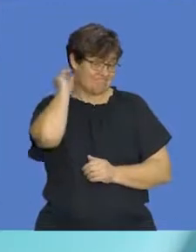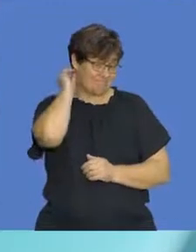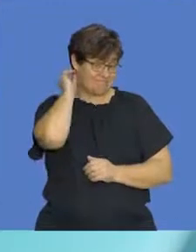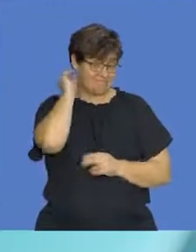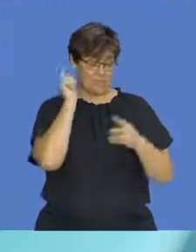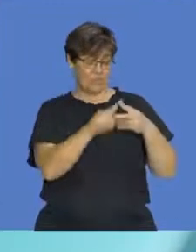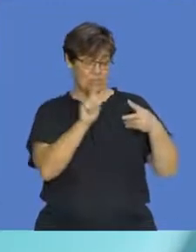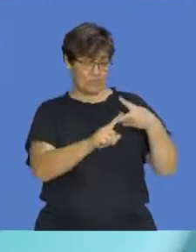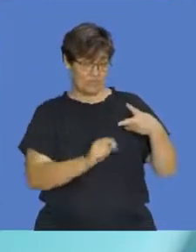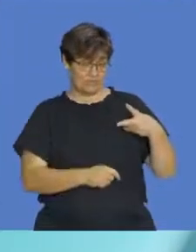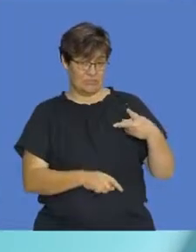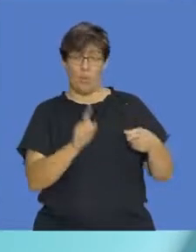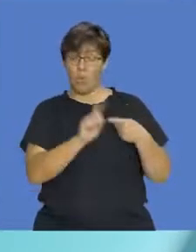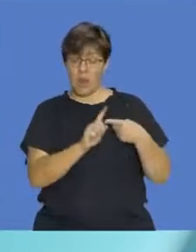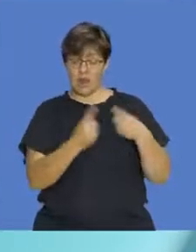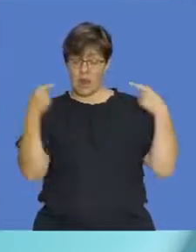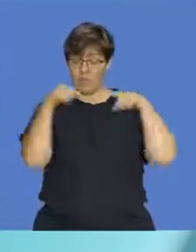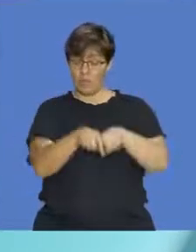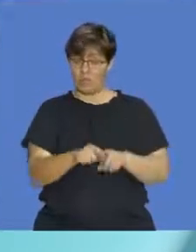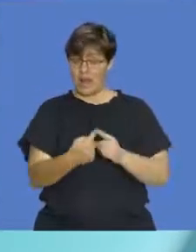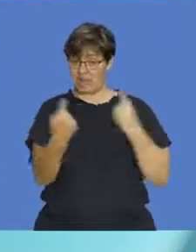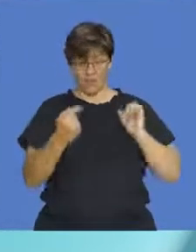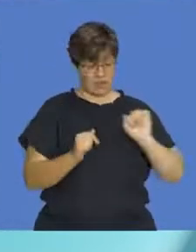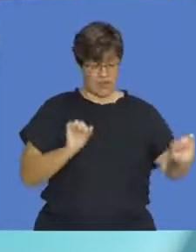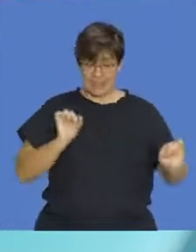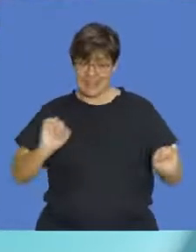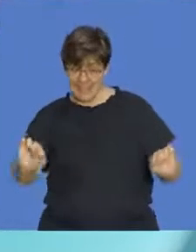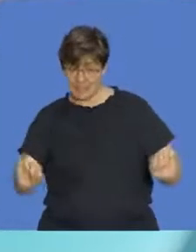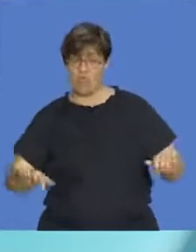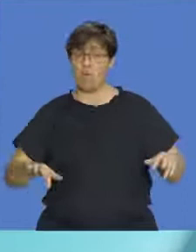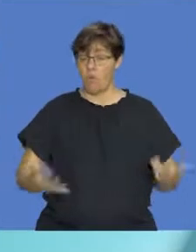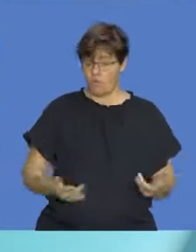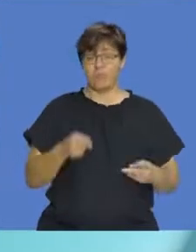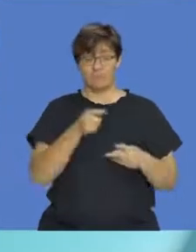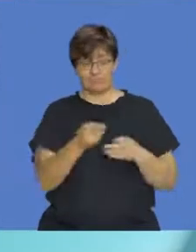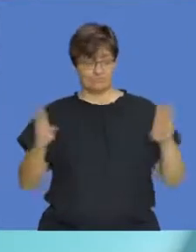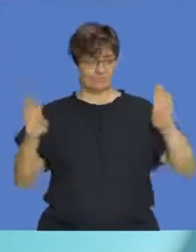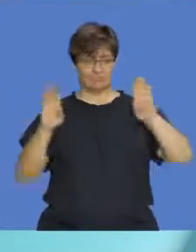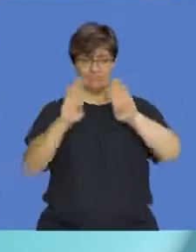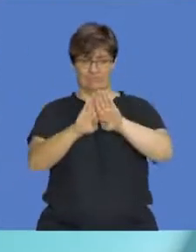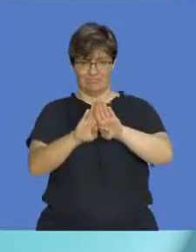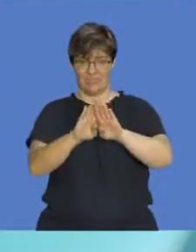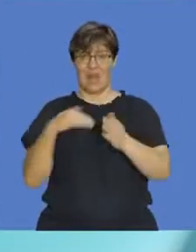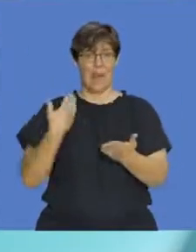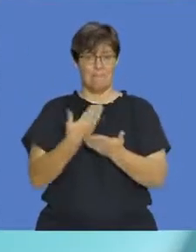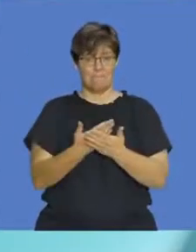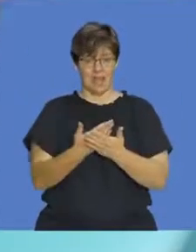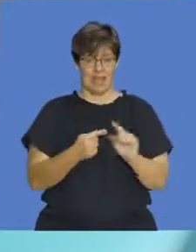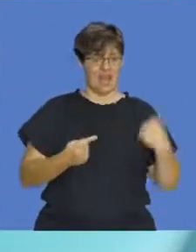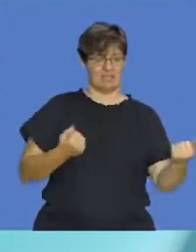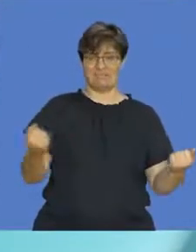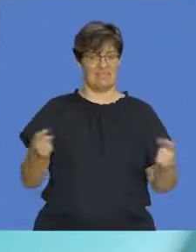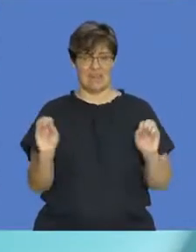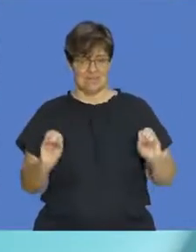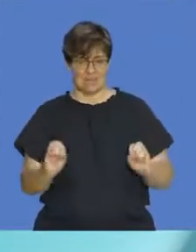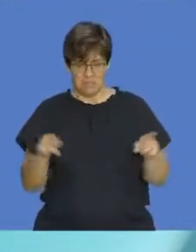2, one for mutually exclusive and one's when the mutually exclusive rule doesn't apply. They are really